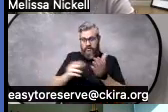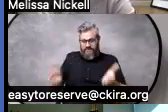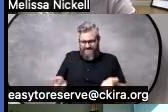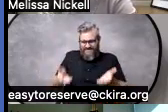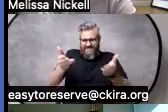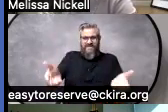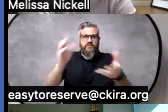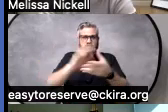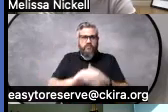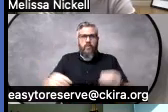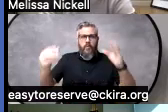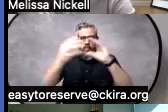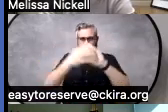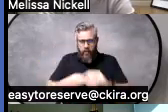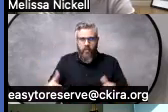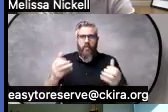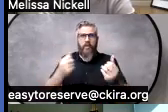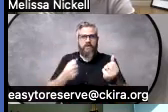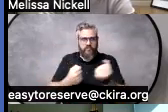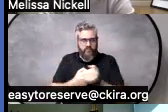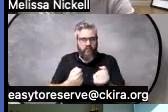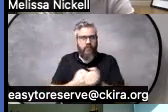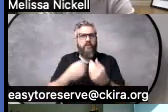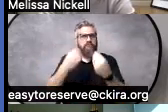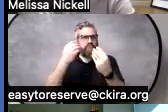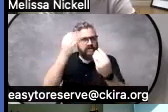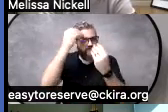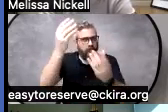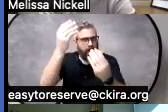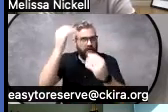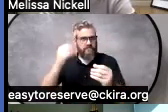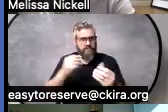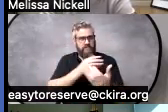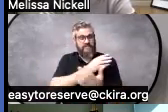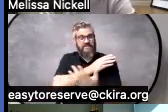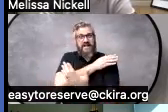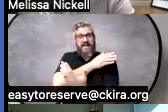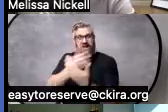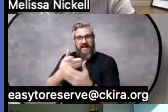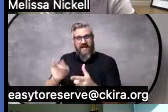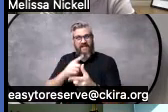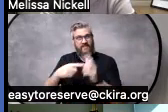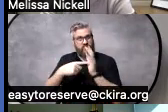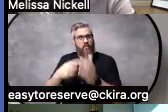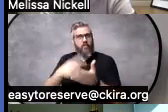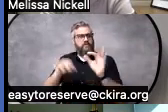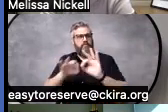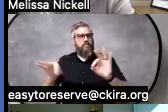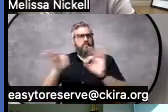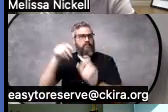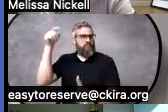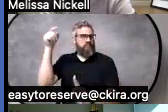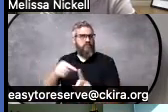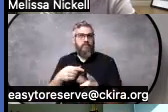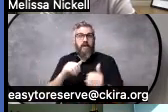hook the people. You want to give them supporting information to lead up to what your data is, why it's important. So in any way